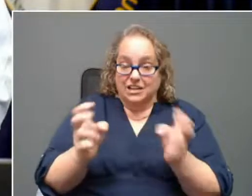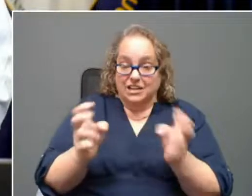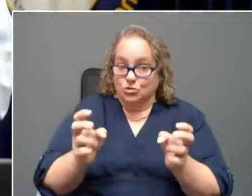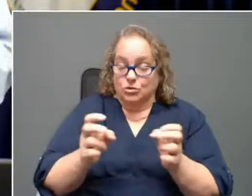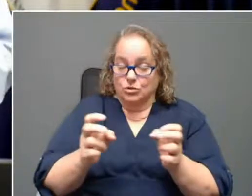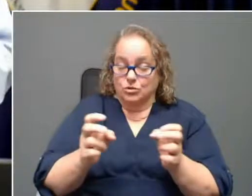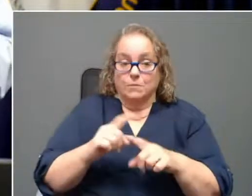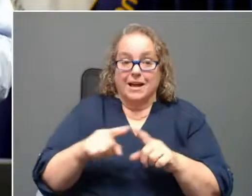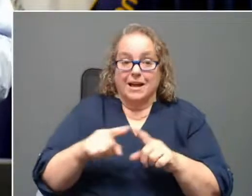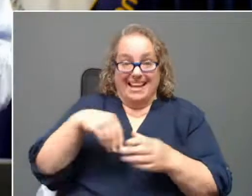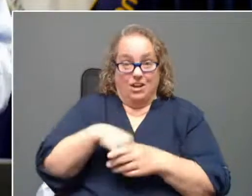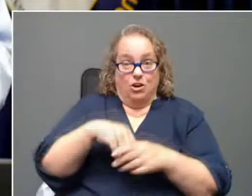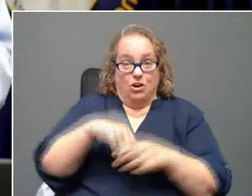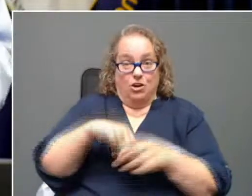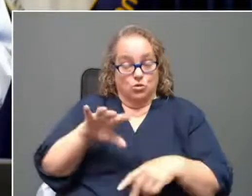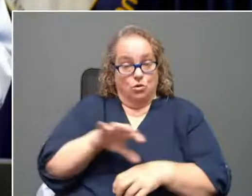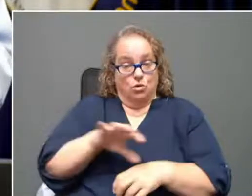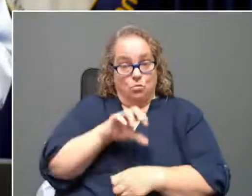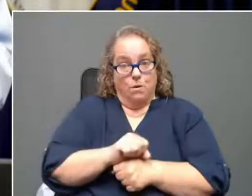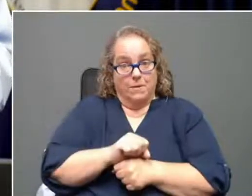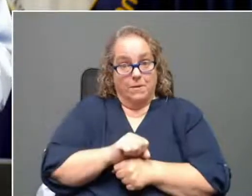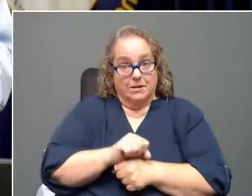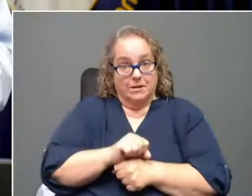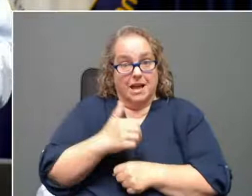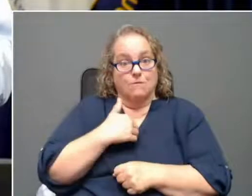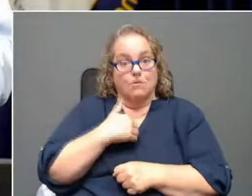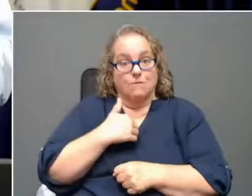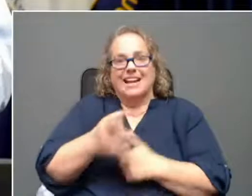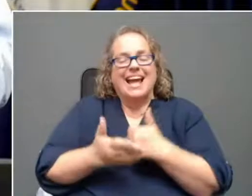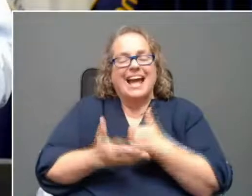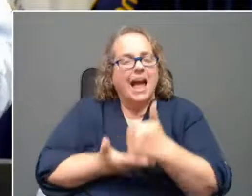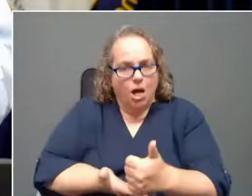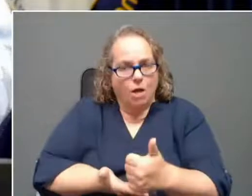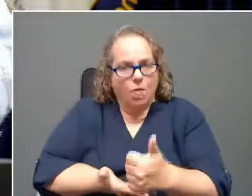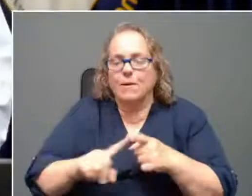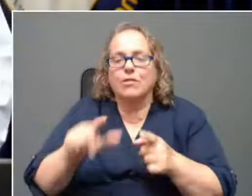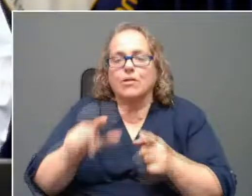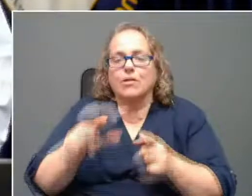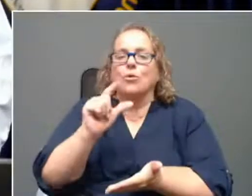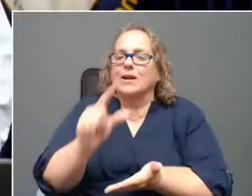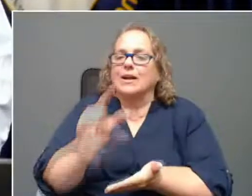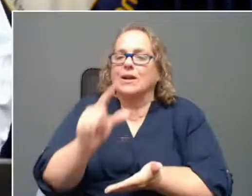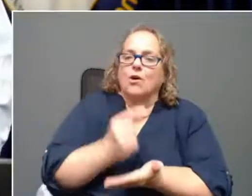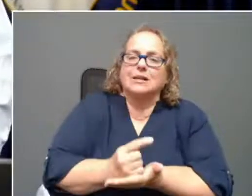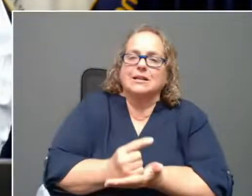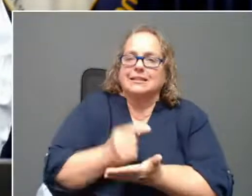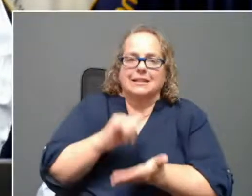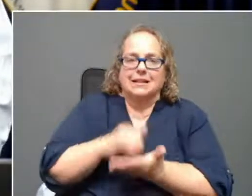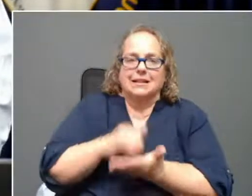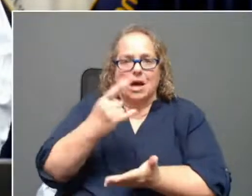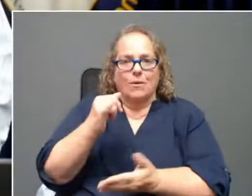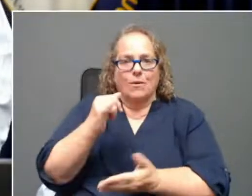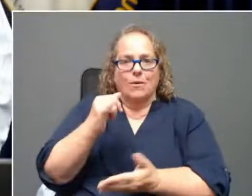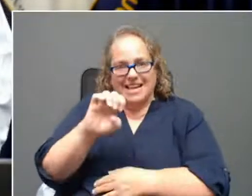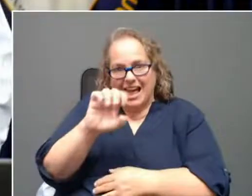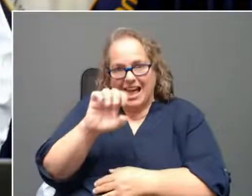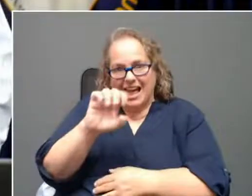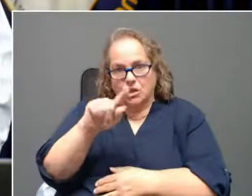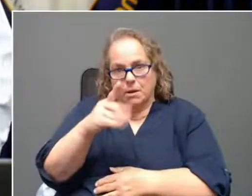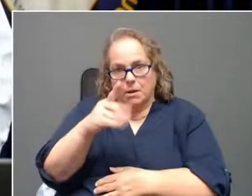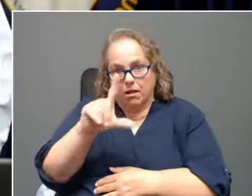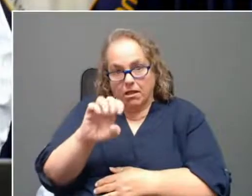In-person appointments have really helped, but they don't guarantee that someone is eligible. But that would be